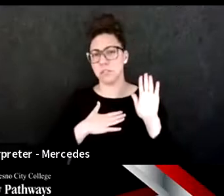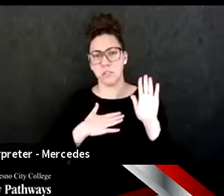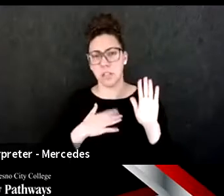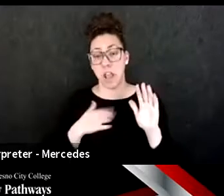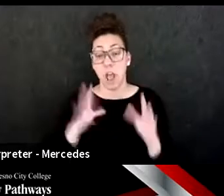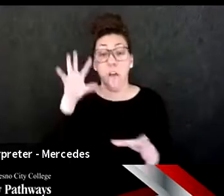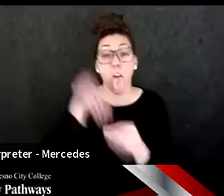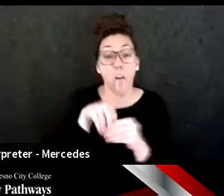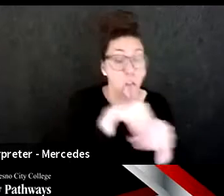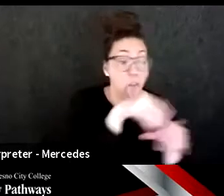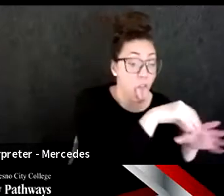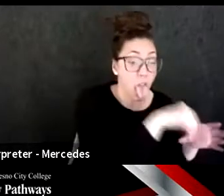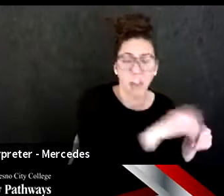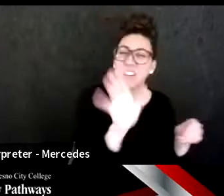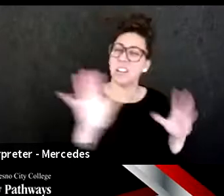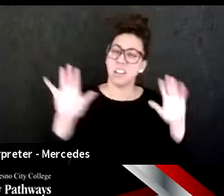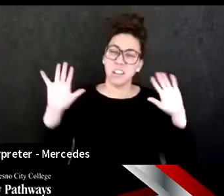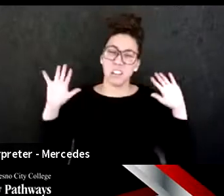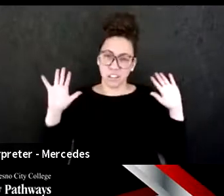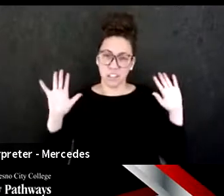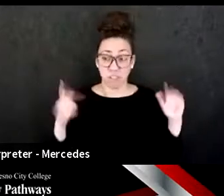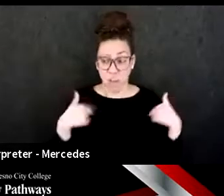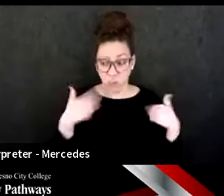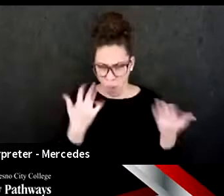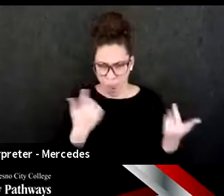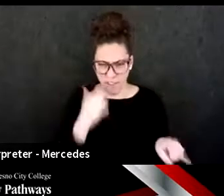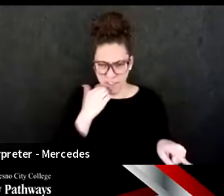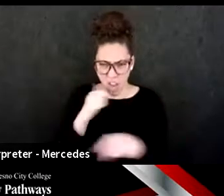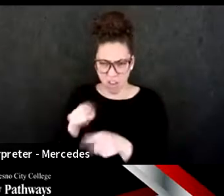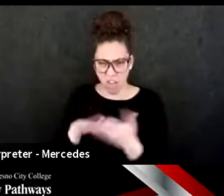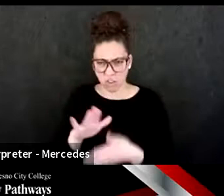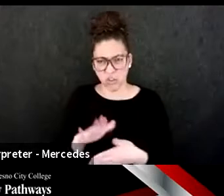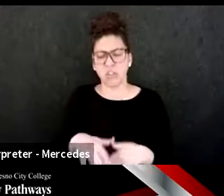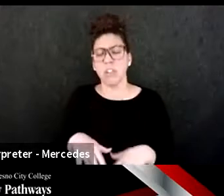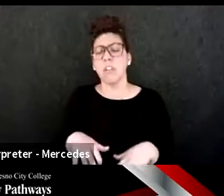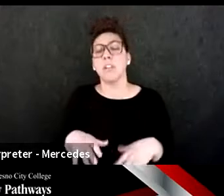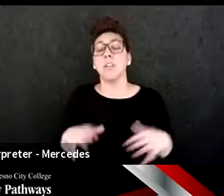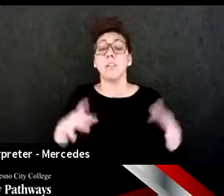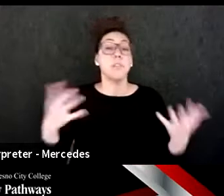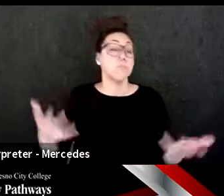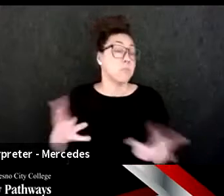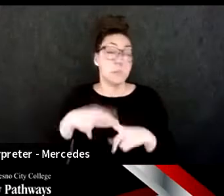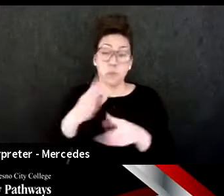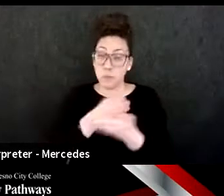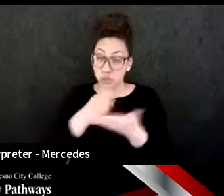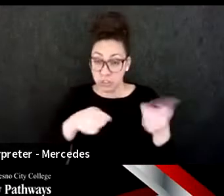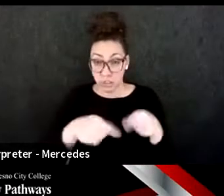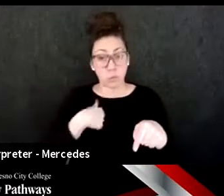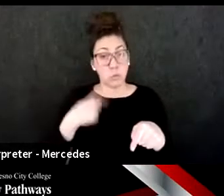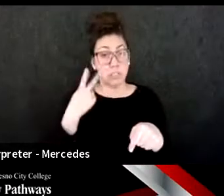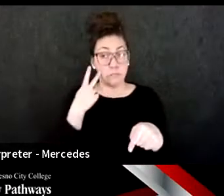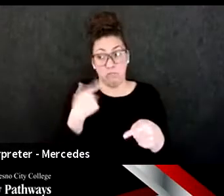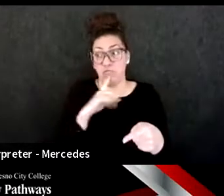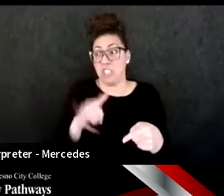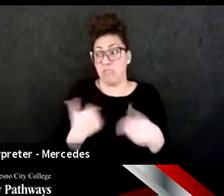you know what's going on day to day at the college. So even when it comes to the budget, you know, we're really policy oversight.